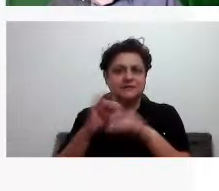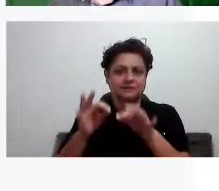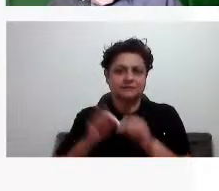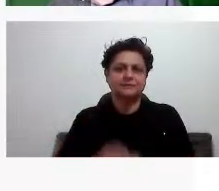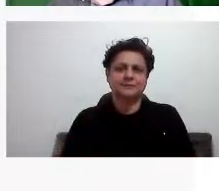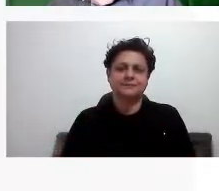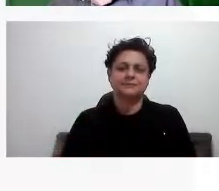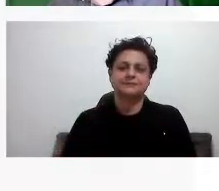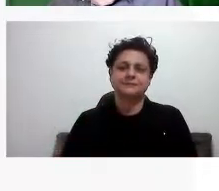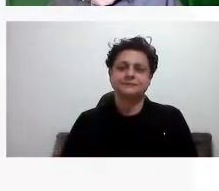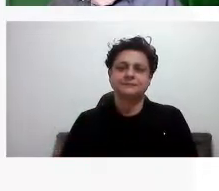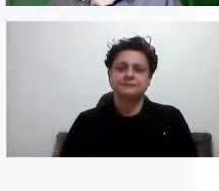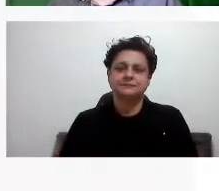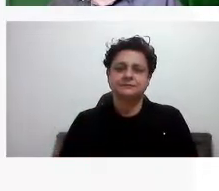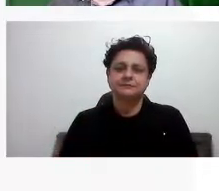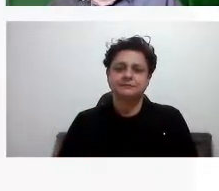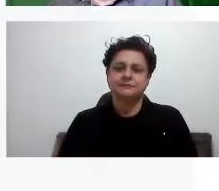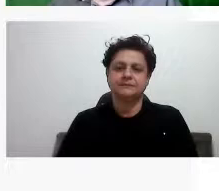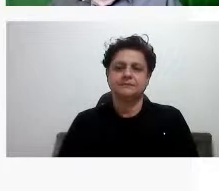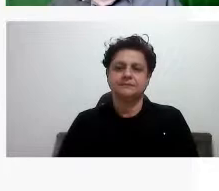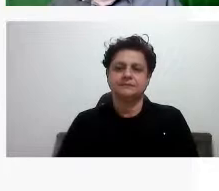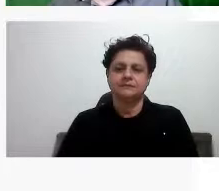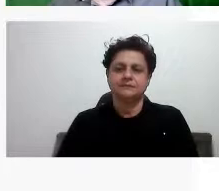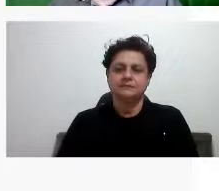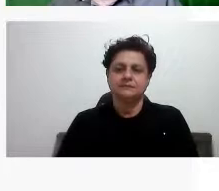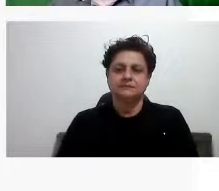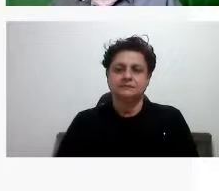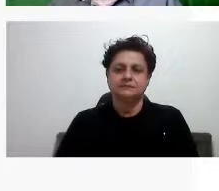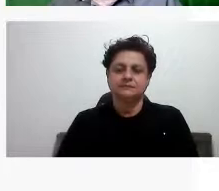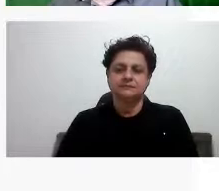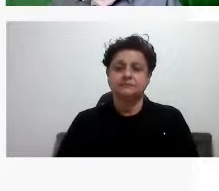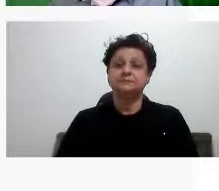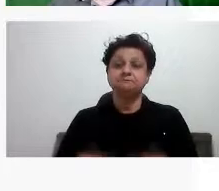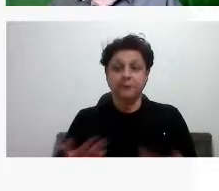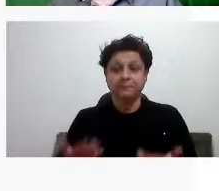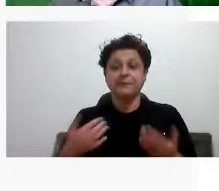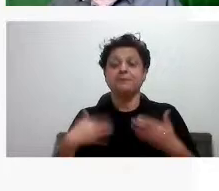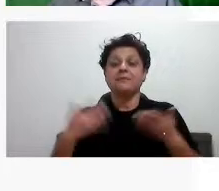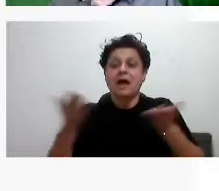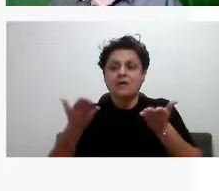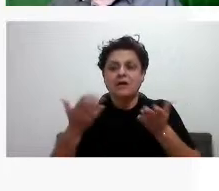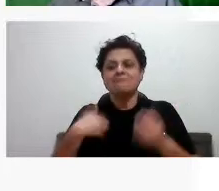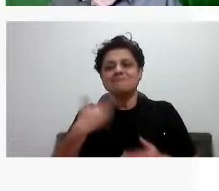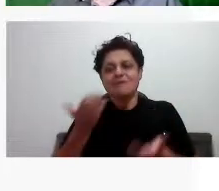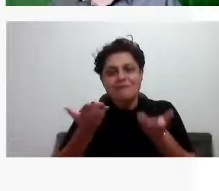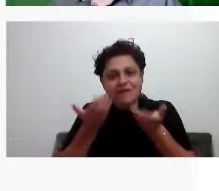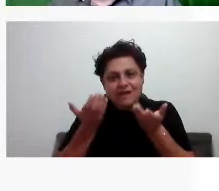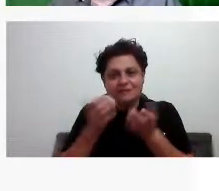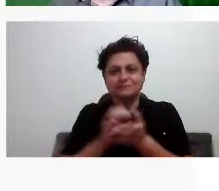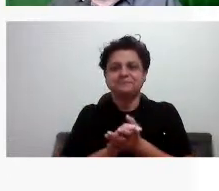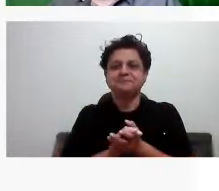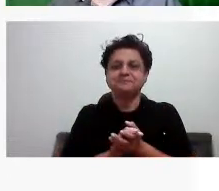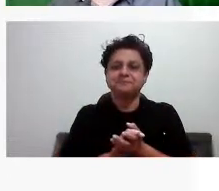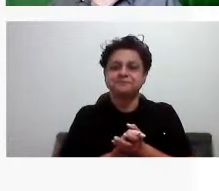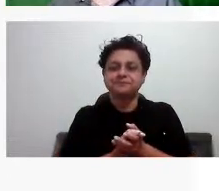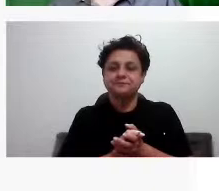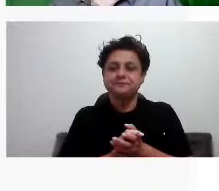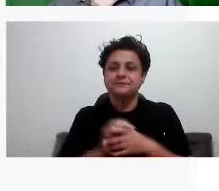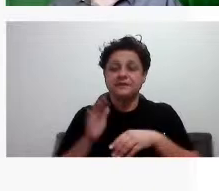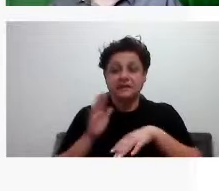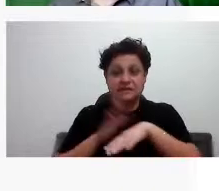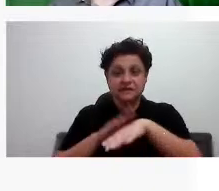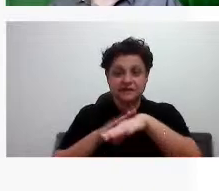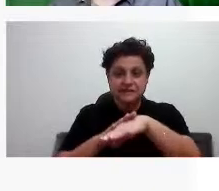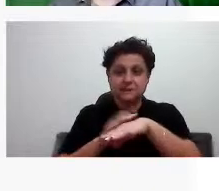So now, what I would like to do is, in an ideal world, I'd have